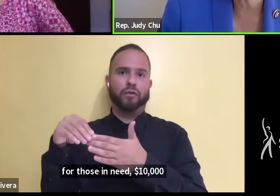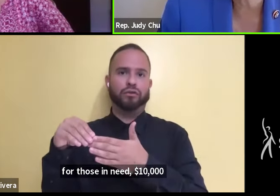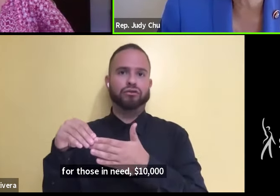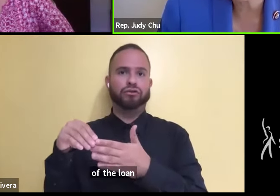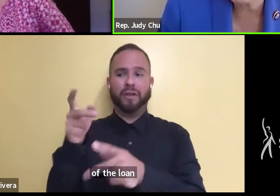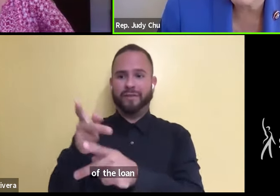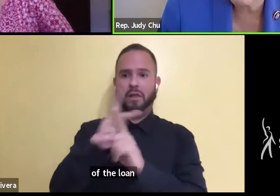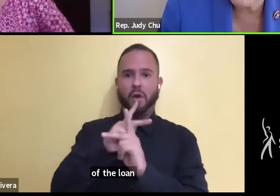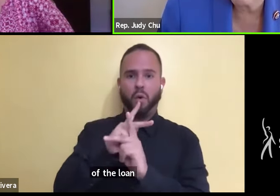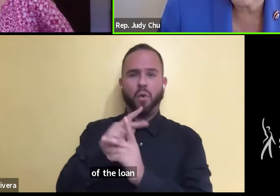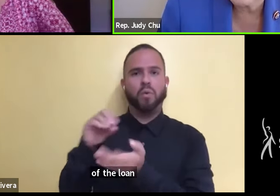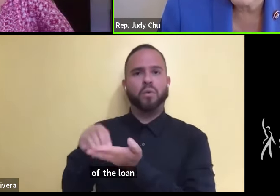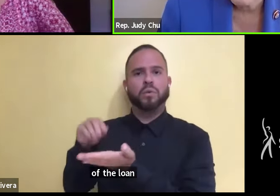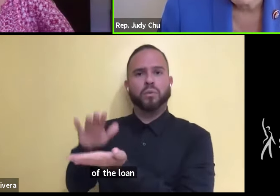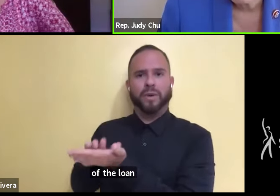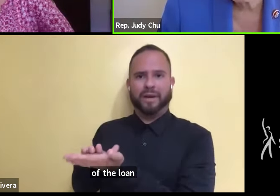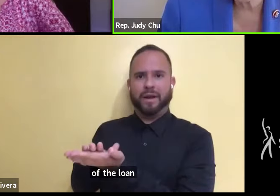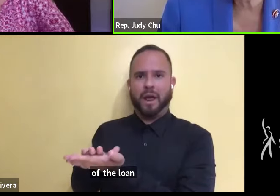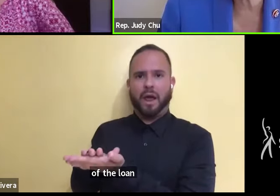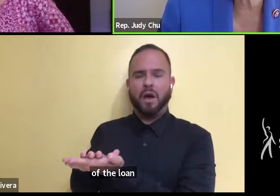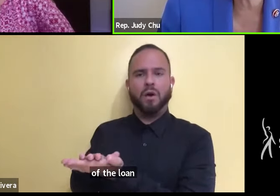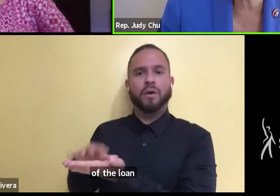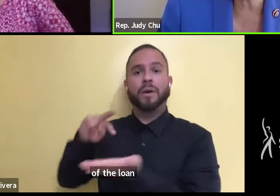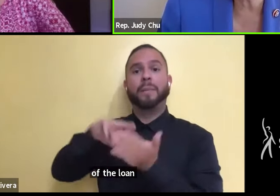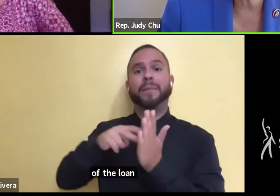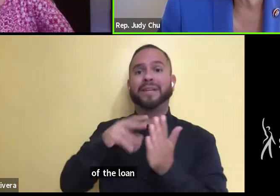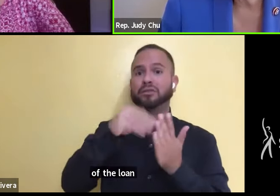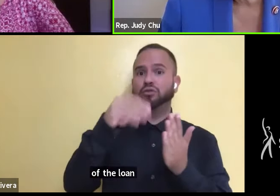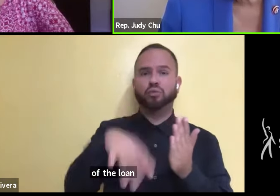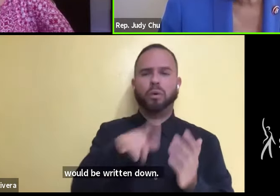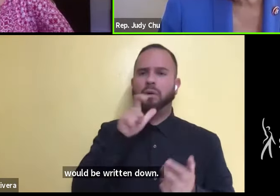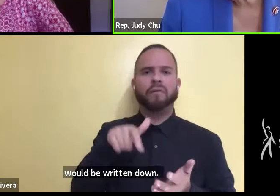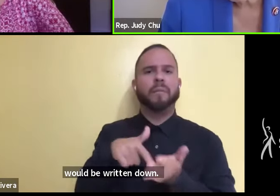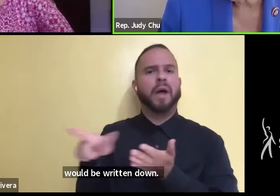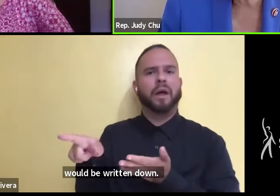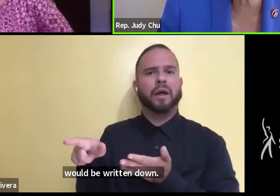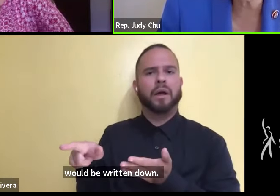that the student would not have to pay for it. So this would be